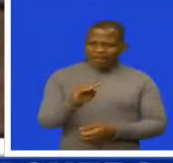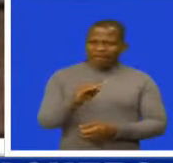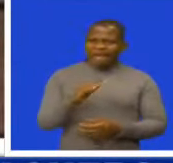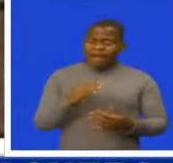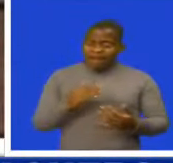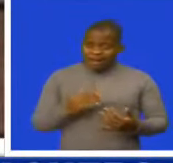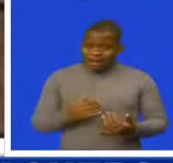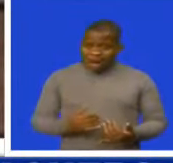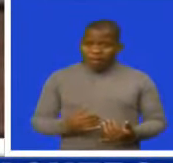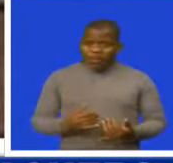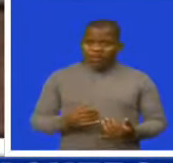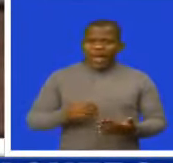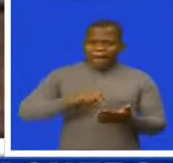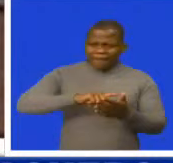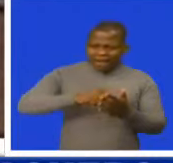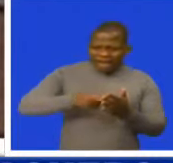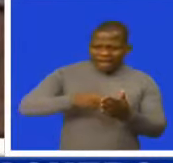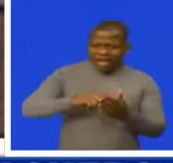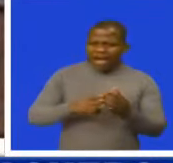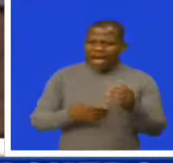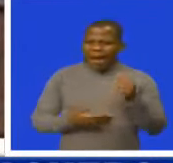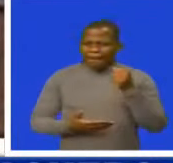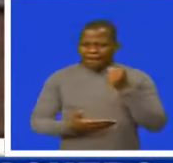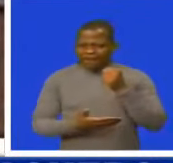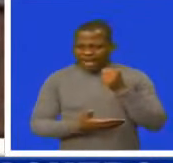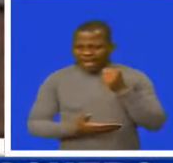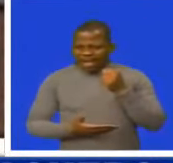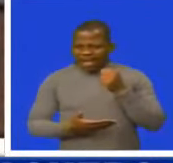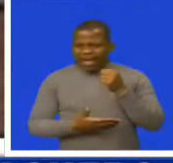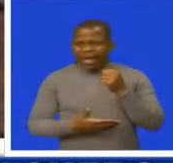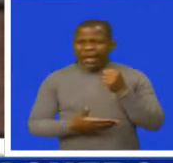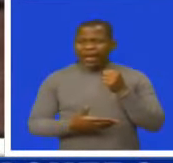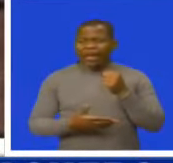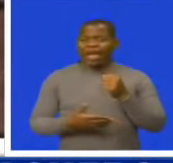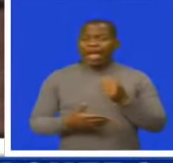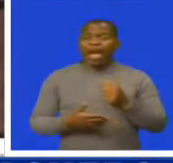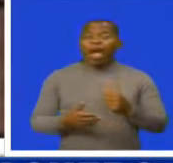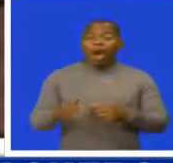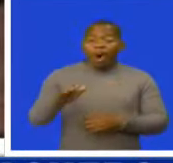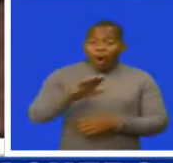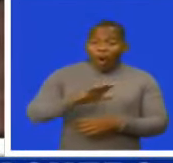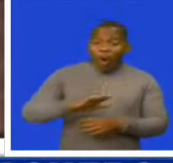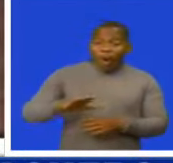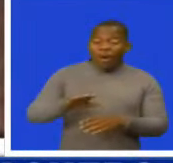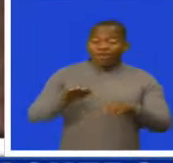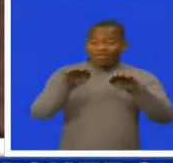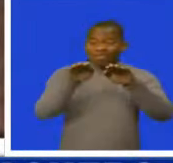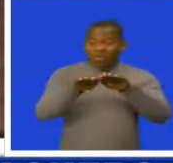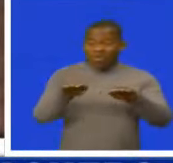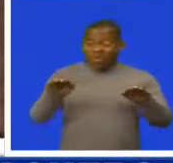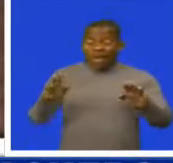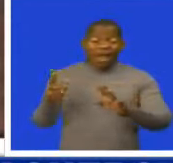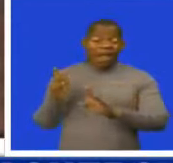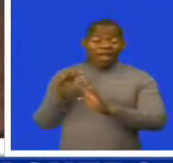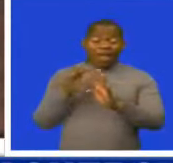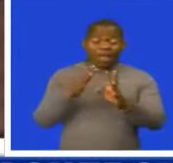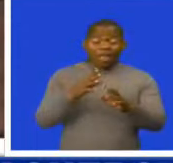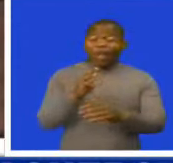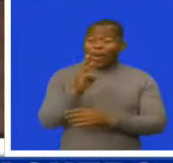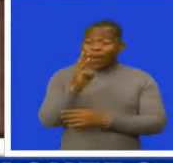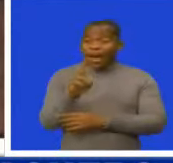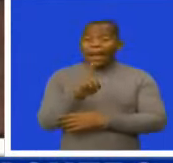plans. Besingathi lokho ukuthi sidumisa njani. Batobuya bonke labantwana, spacing sitawuba kanjani kepha